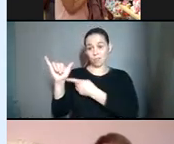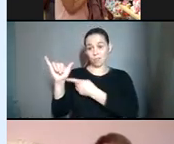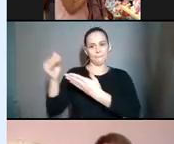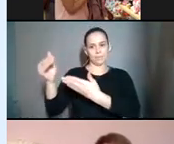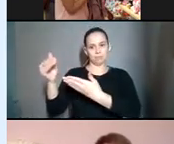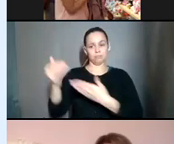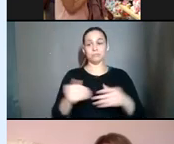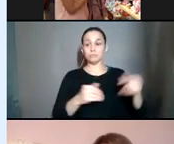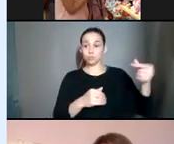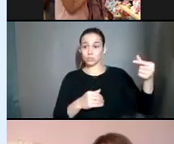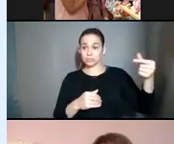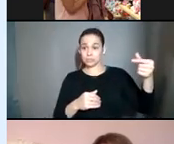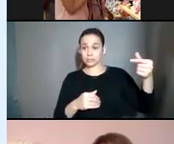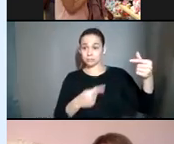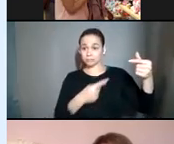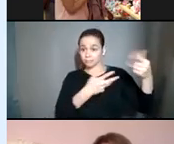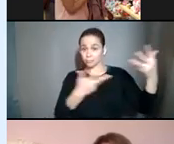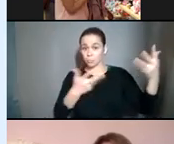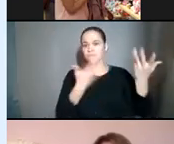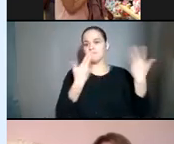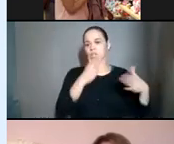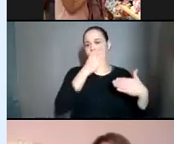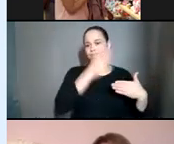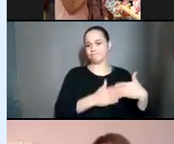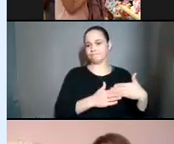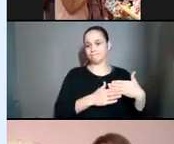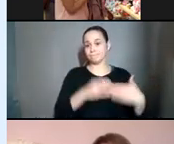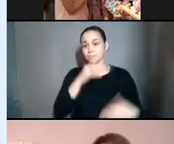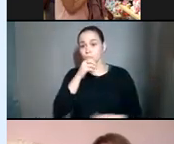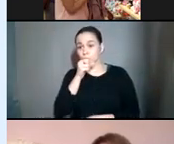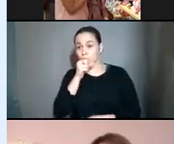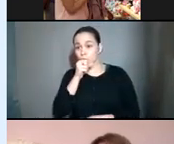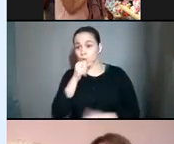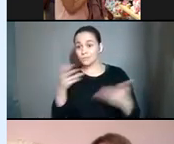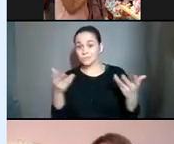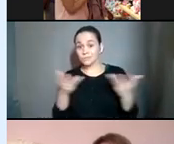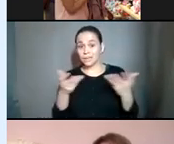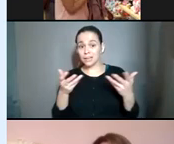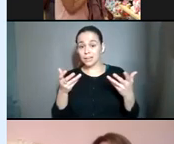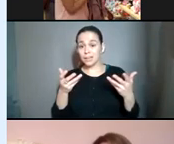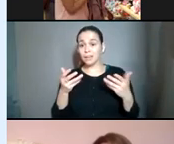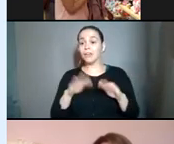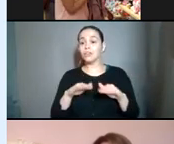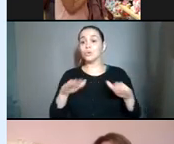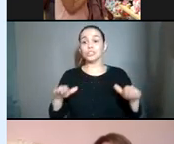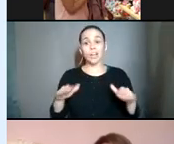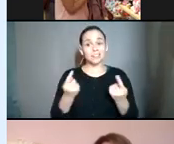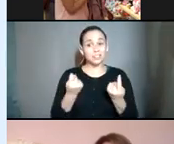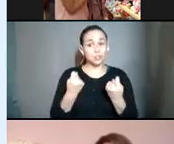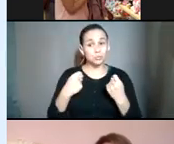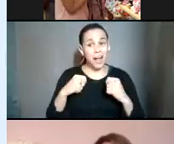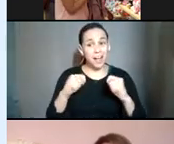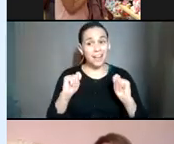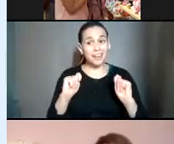lessons are the lessons that have been completed. The orange lessons are lessons that your child has tried but is